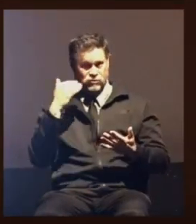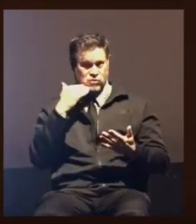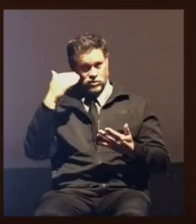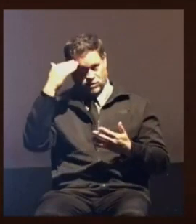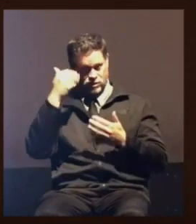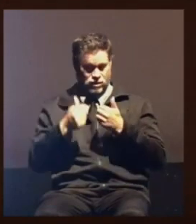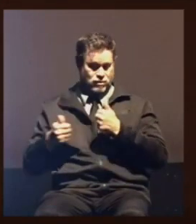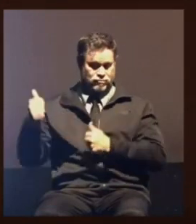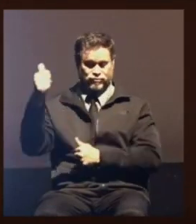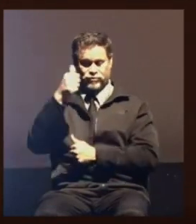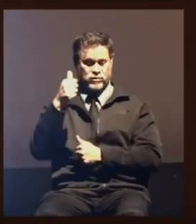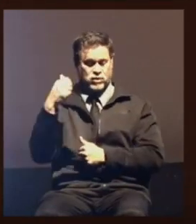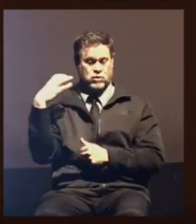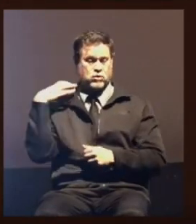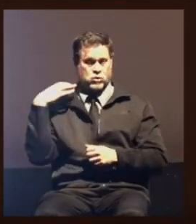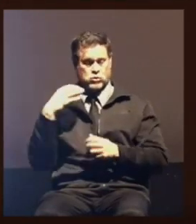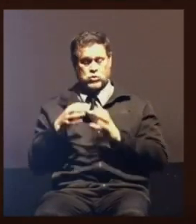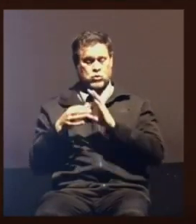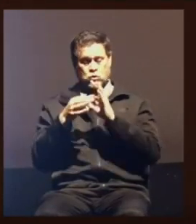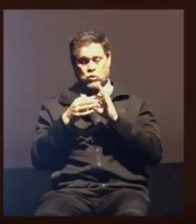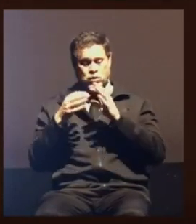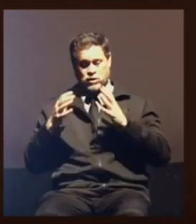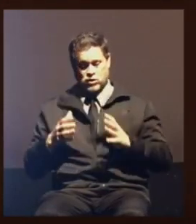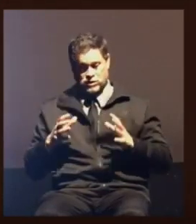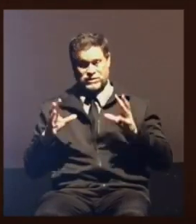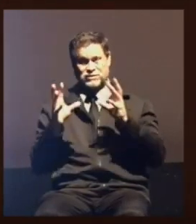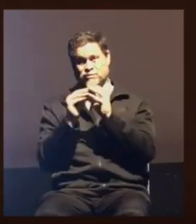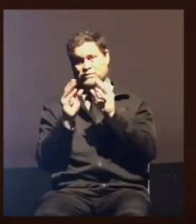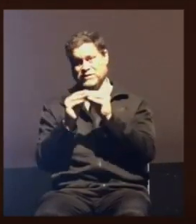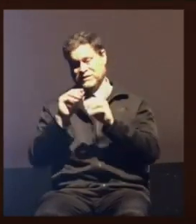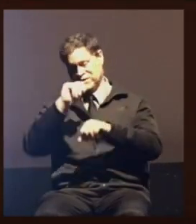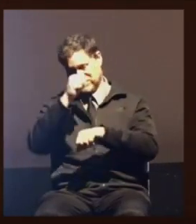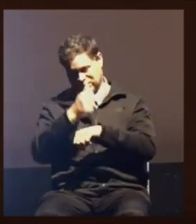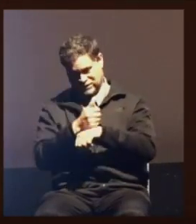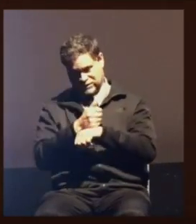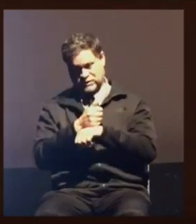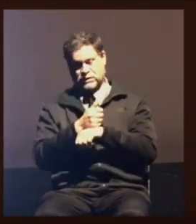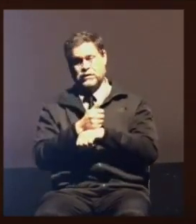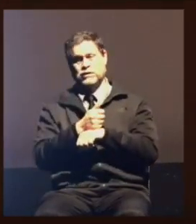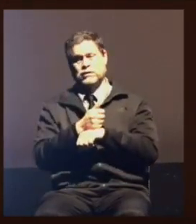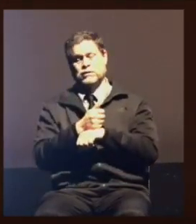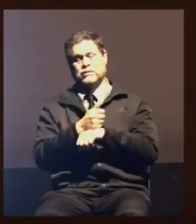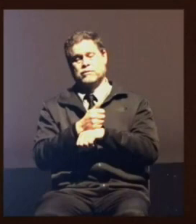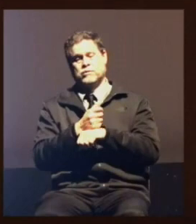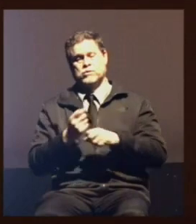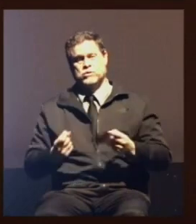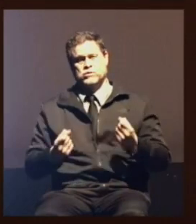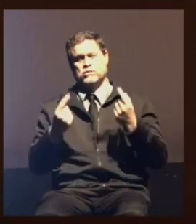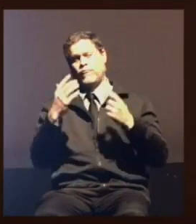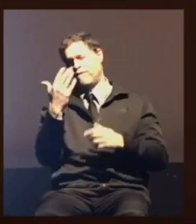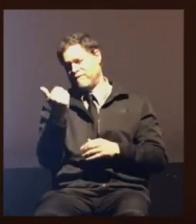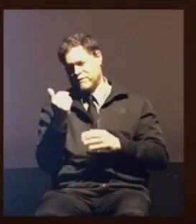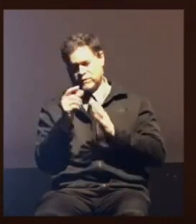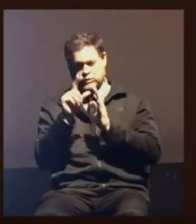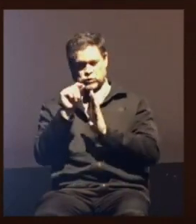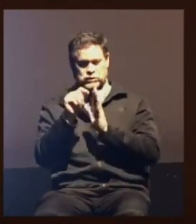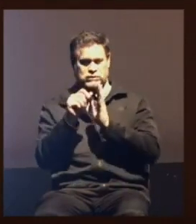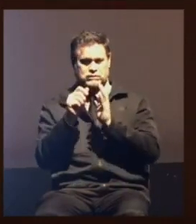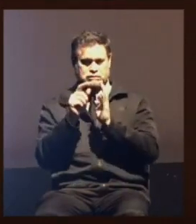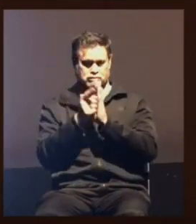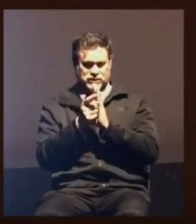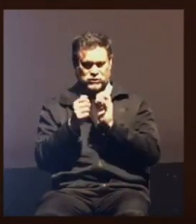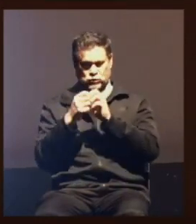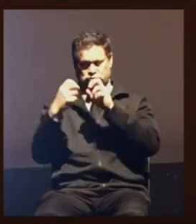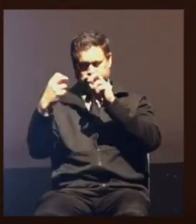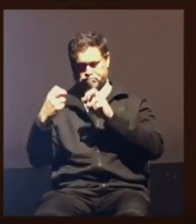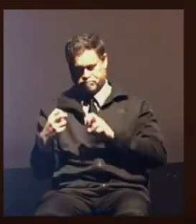coach or one of the coordinators, there's meetings set up, and you go and spend 15, 20 minutes with